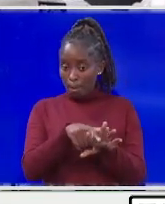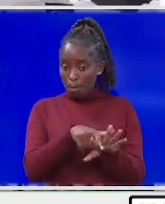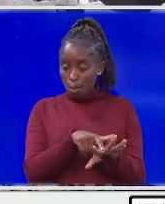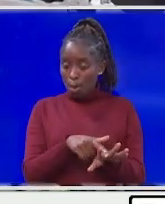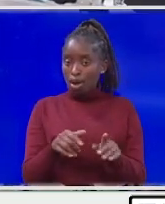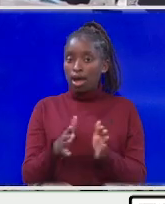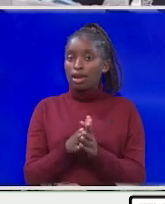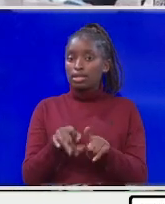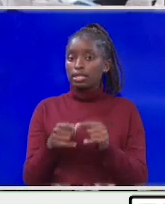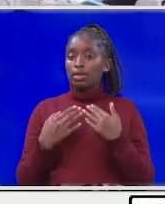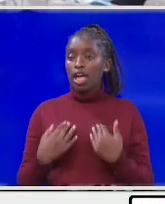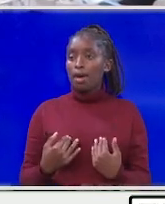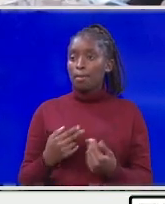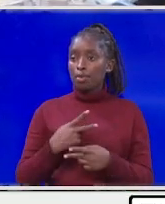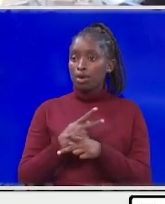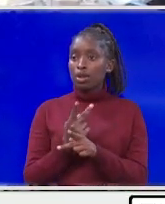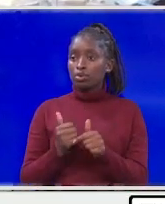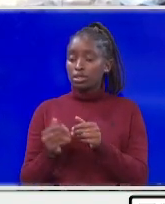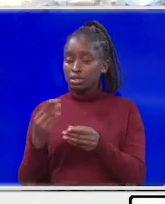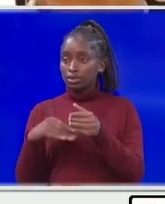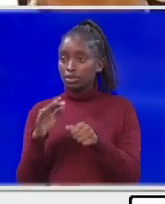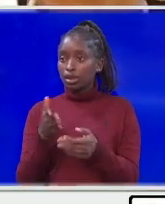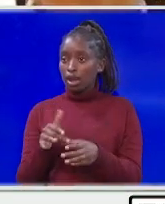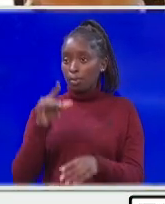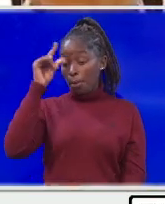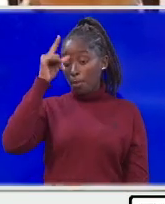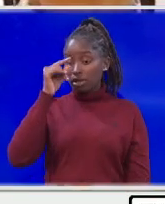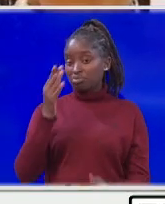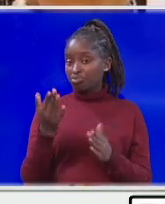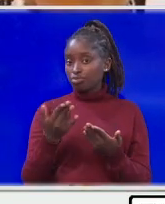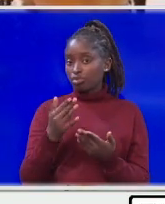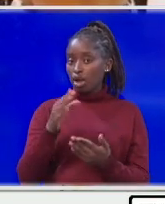sells very well in Mombasa, and this is safari boots. This is not only used